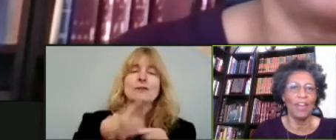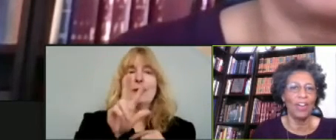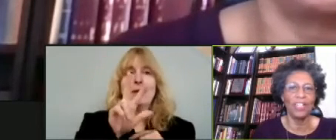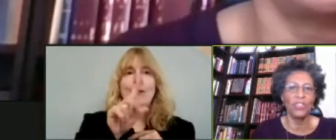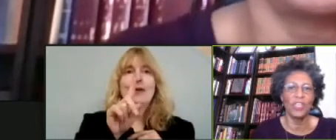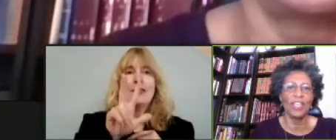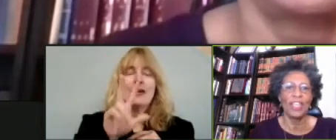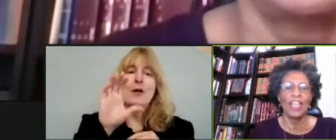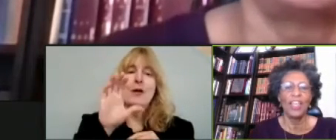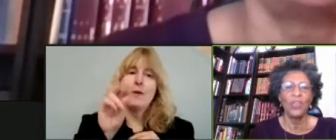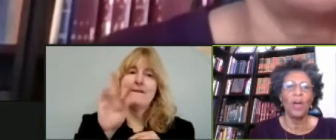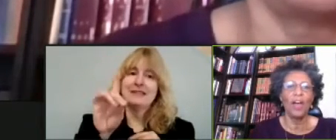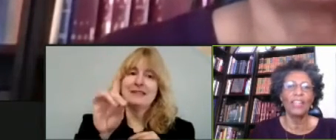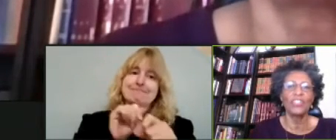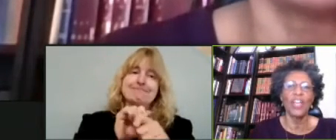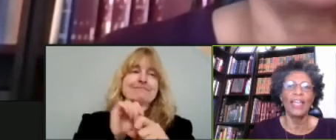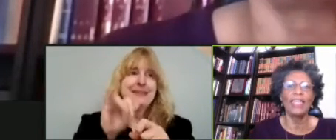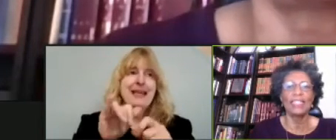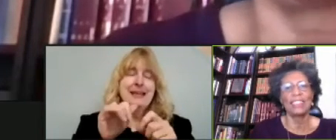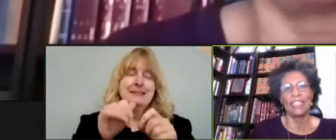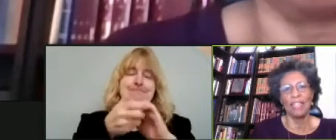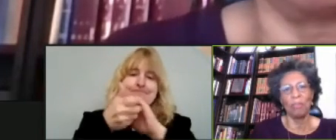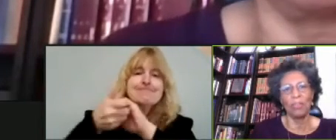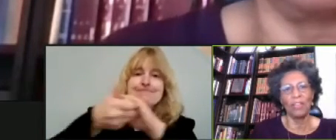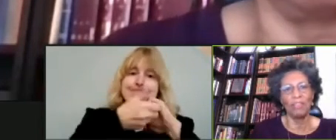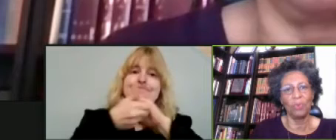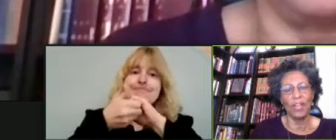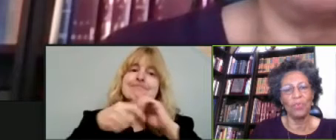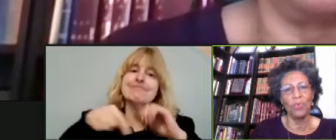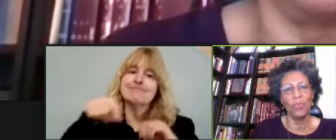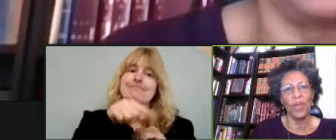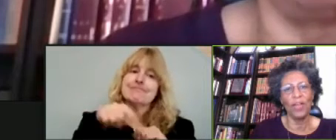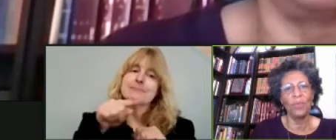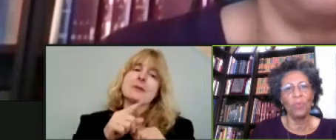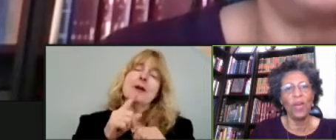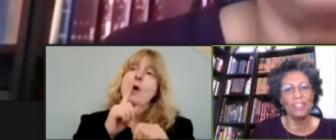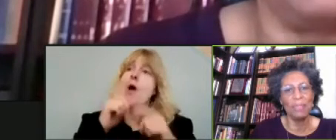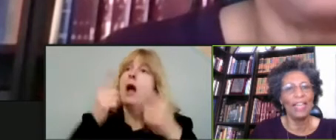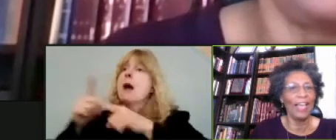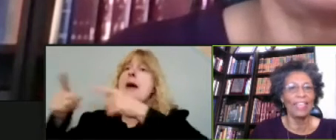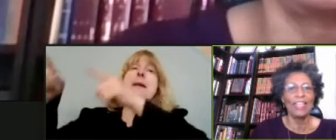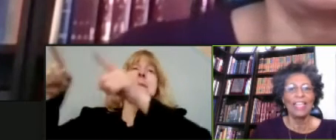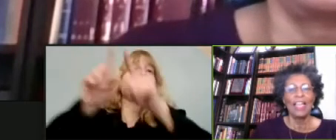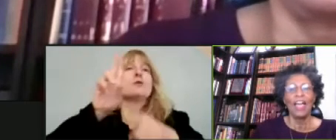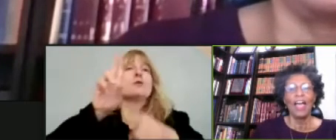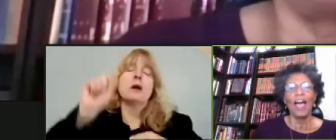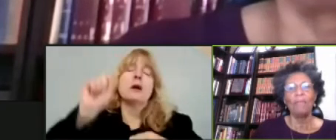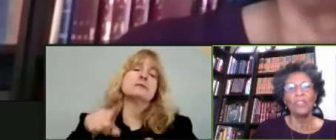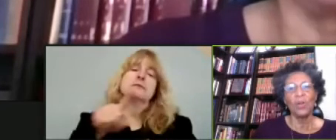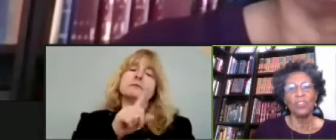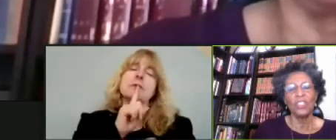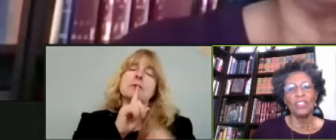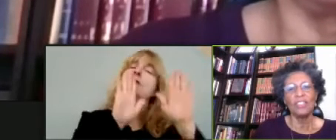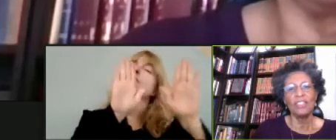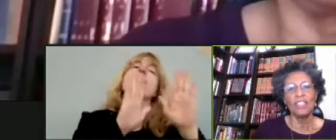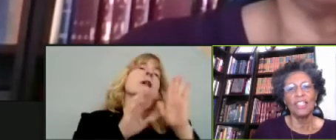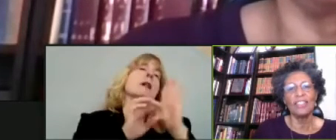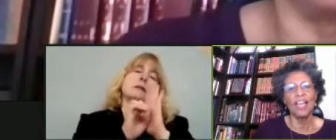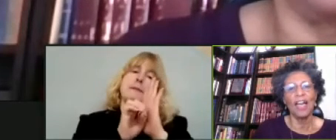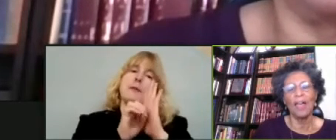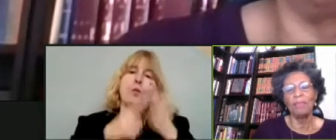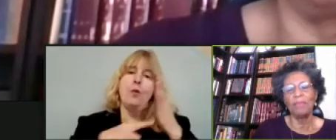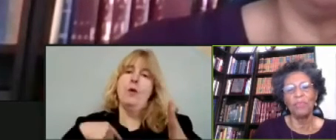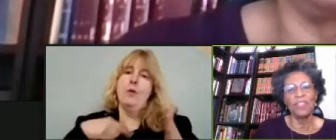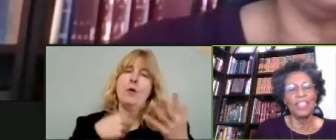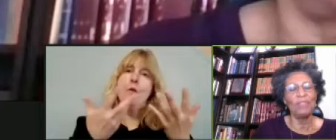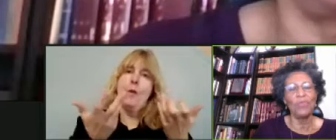happening in our country, you are a shining example of what we want to be like. So